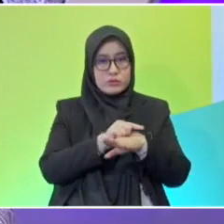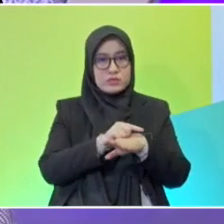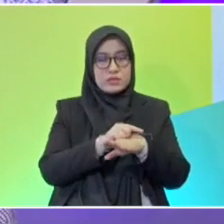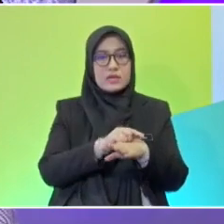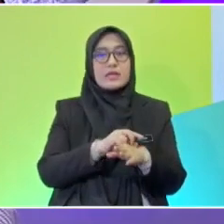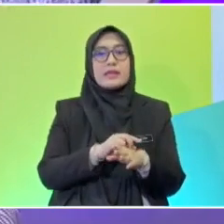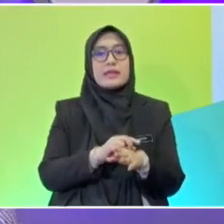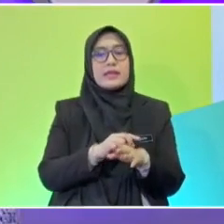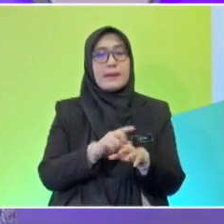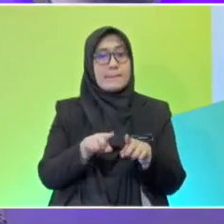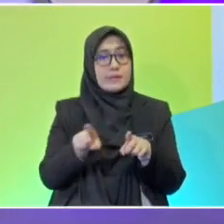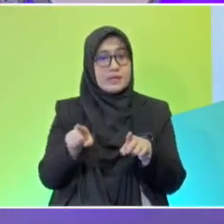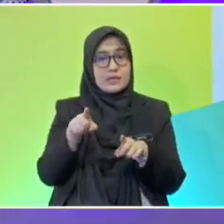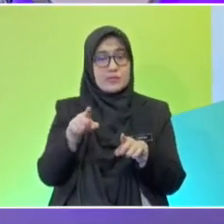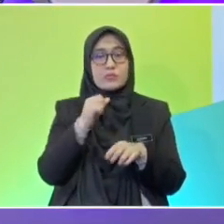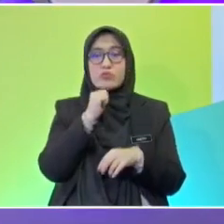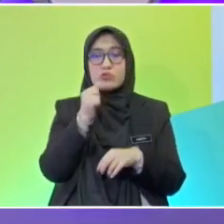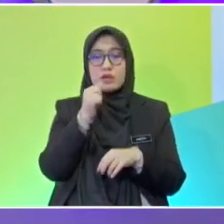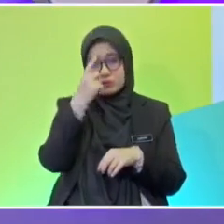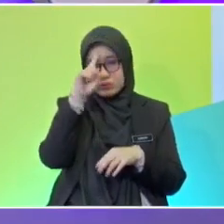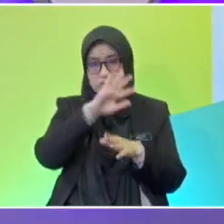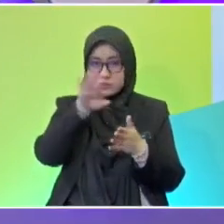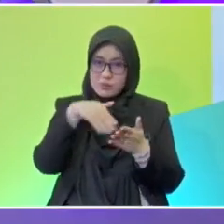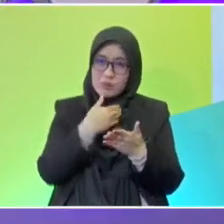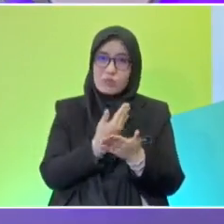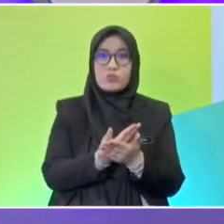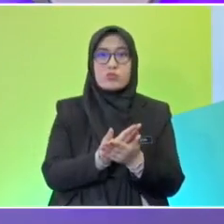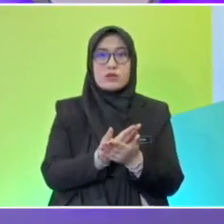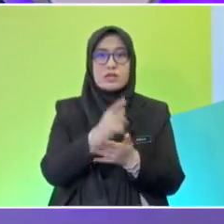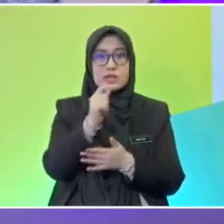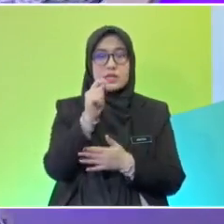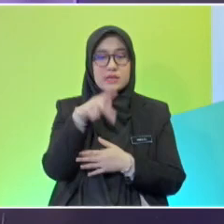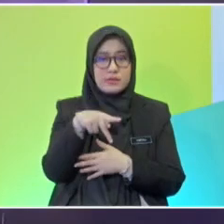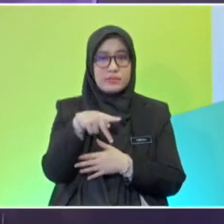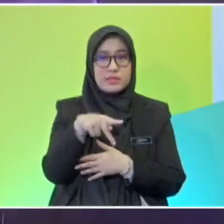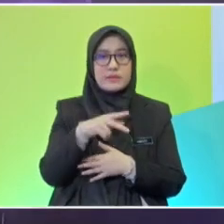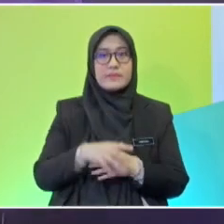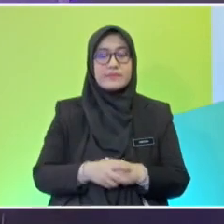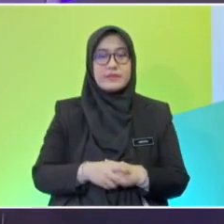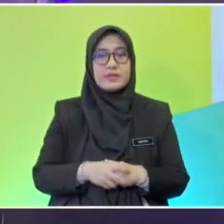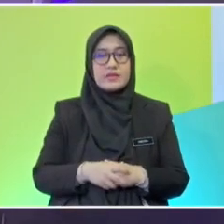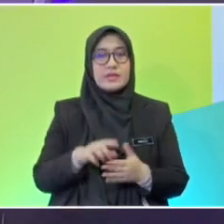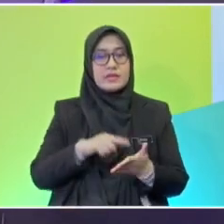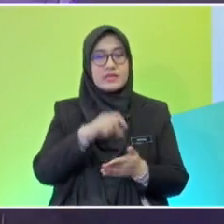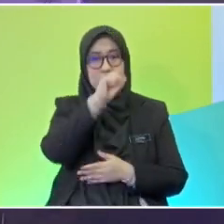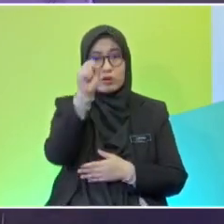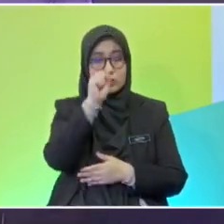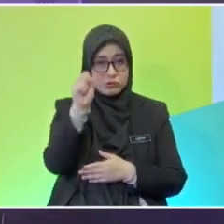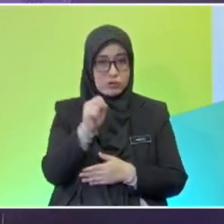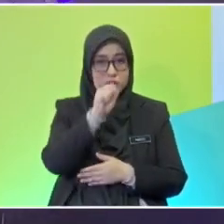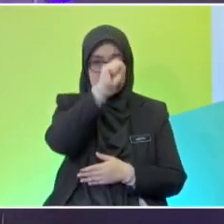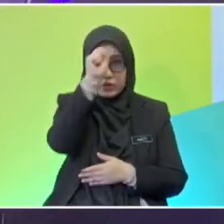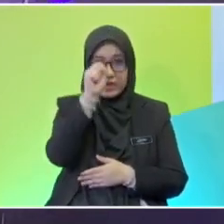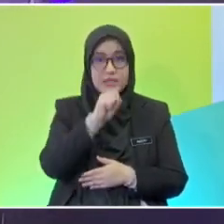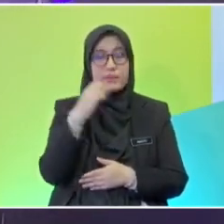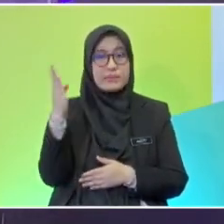so that's the overall questions about PBD regarding English. Right, Ms. Suji, thank you for that. I hope